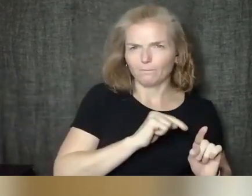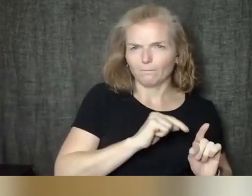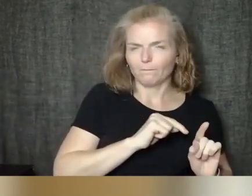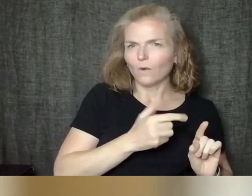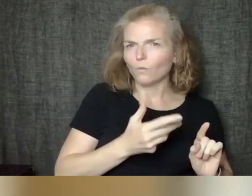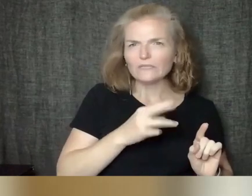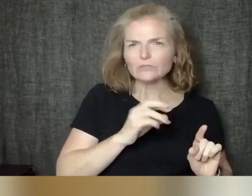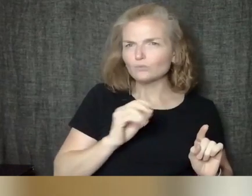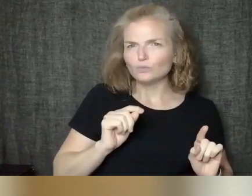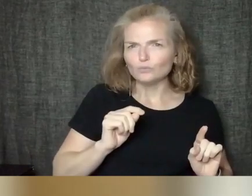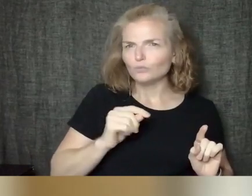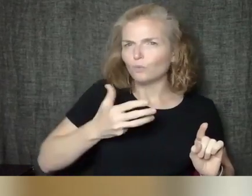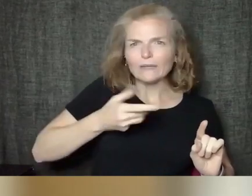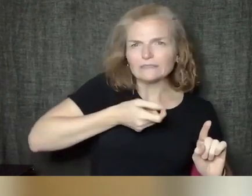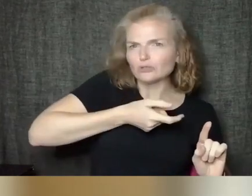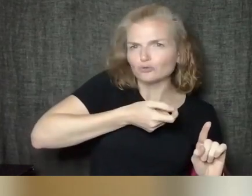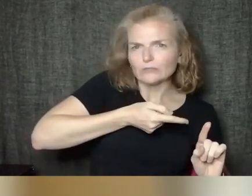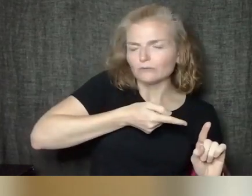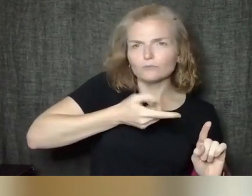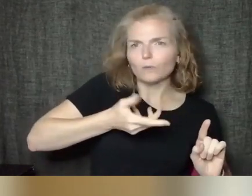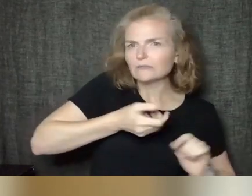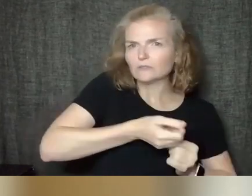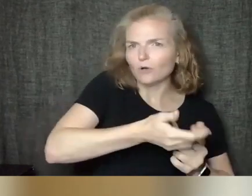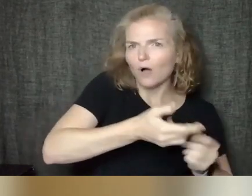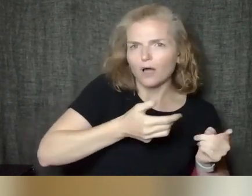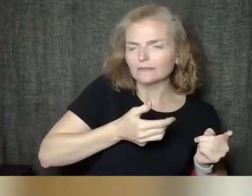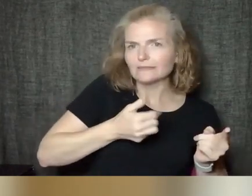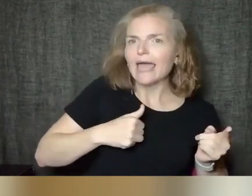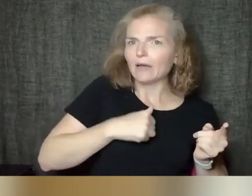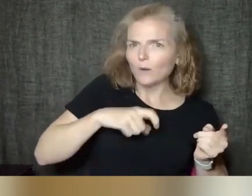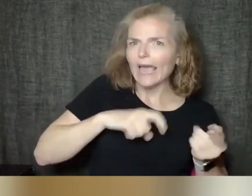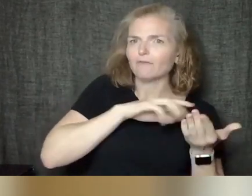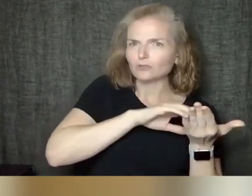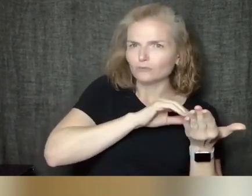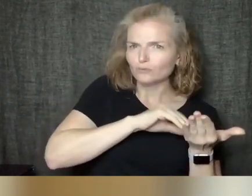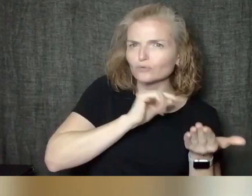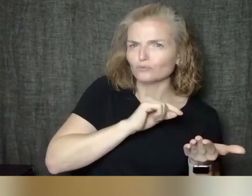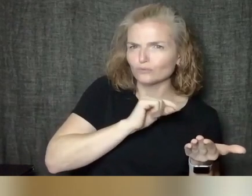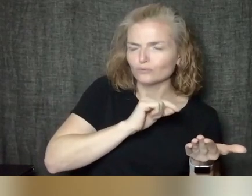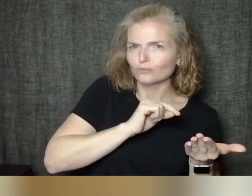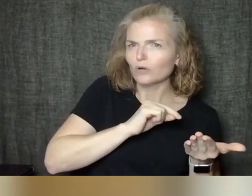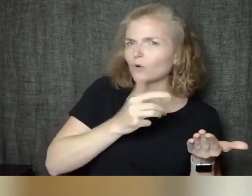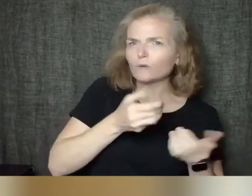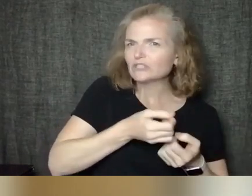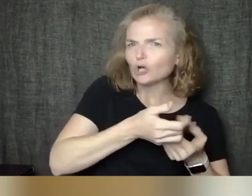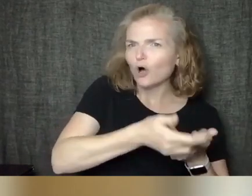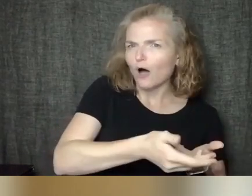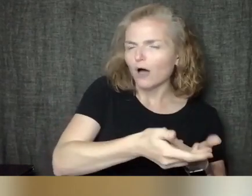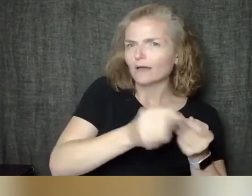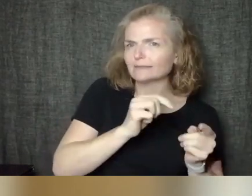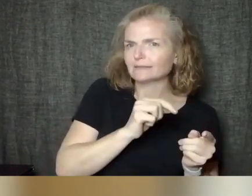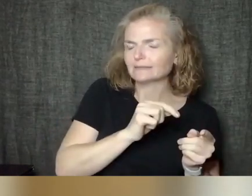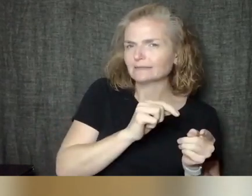to trigger it? And we're learning. We're learning about the causes and conditions